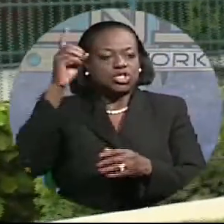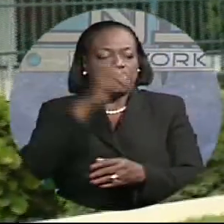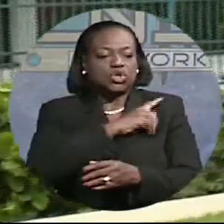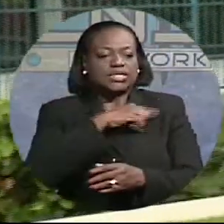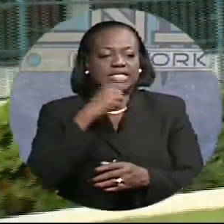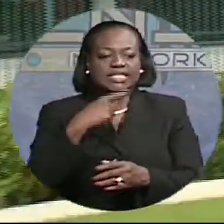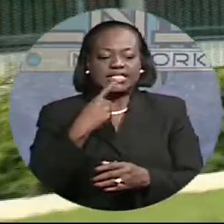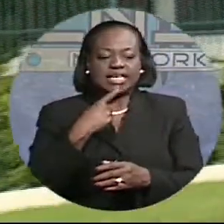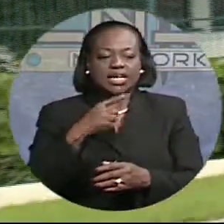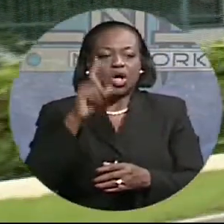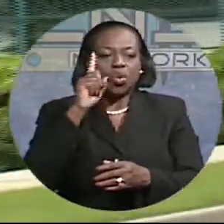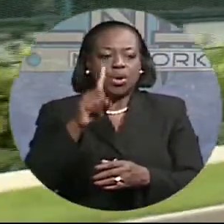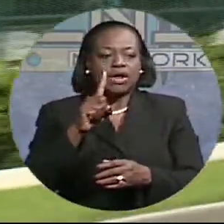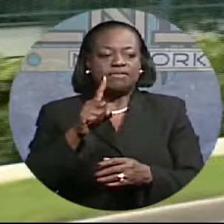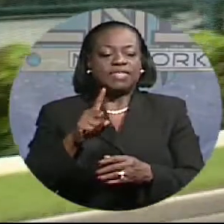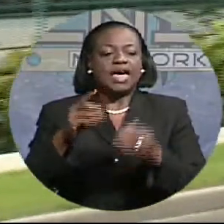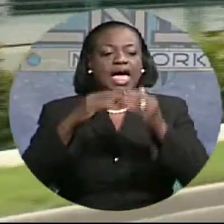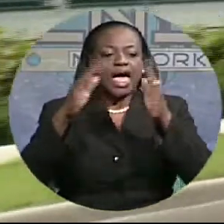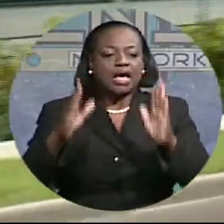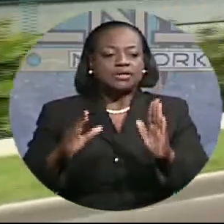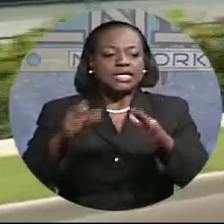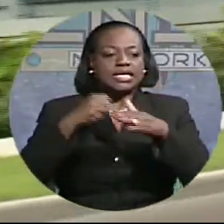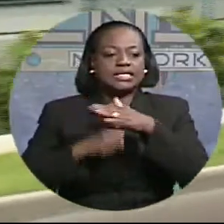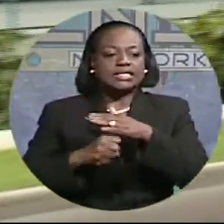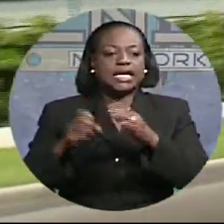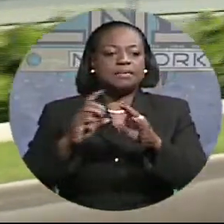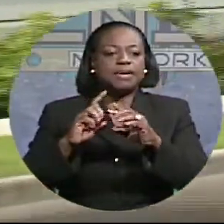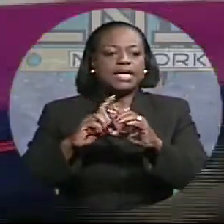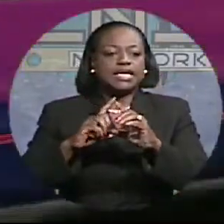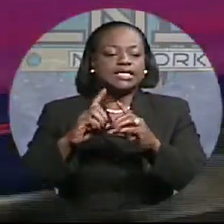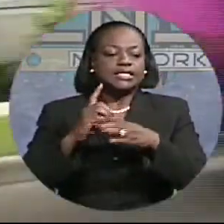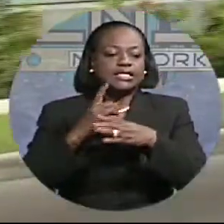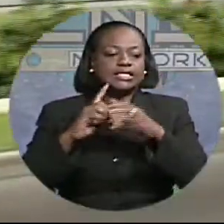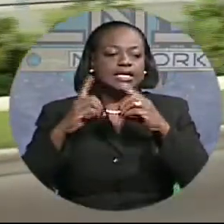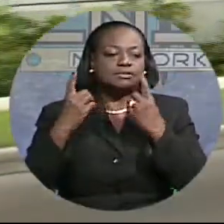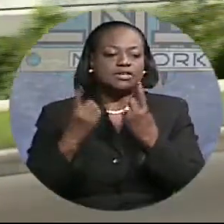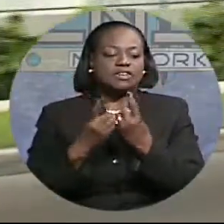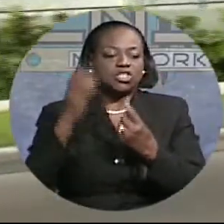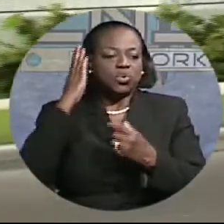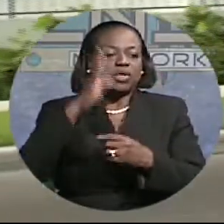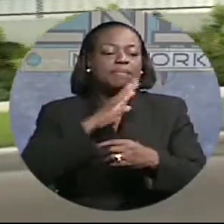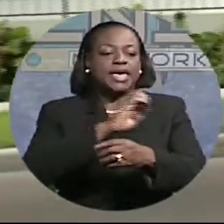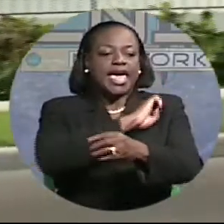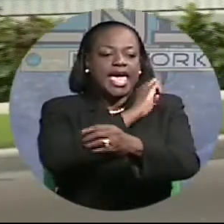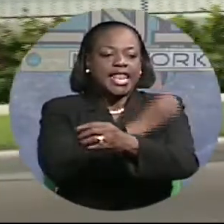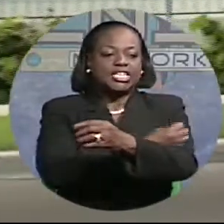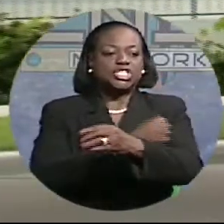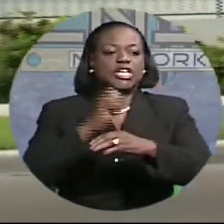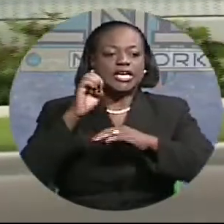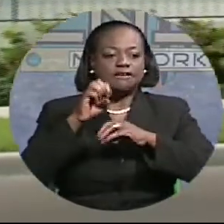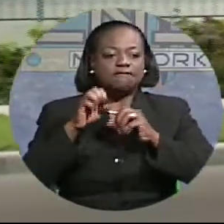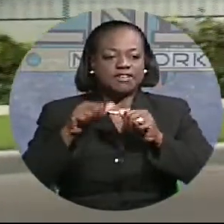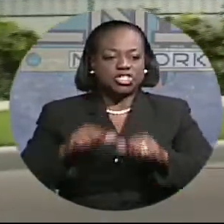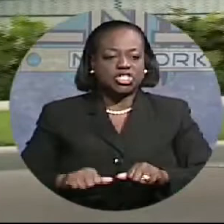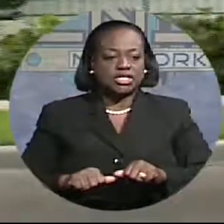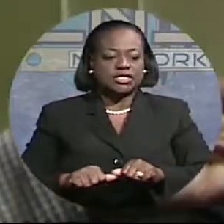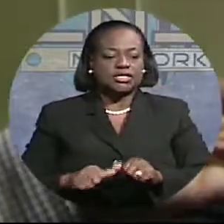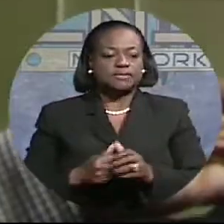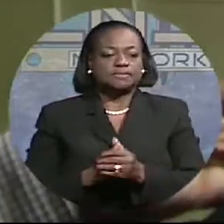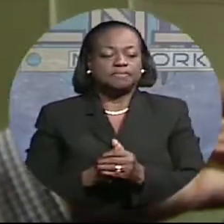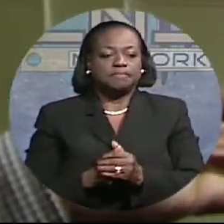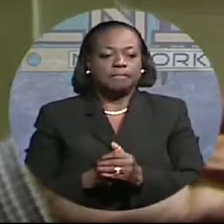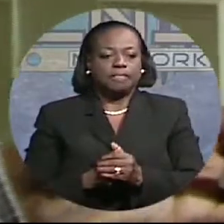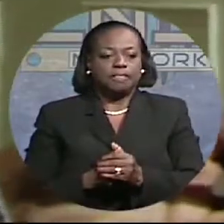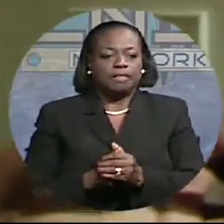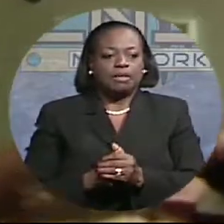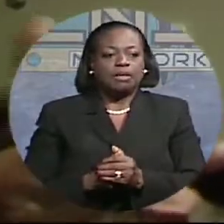housing subdivisions set for Carmichael will be energy efficient, but he said the cost to residents is something that will be taken into consideration. It is